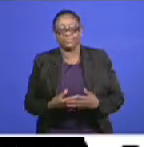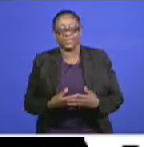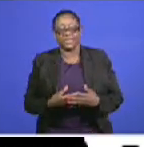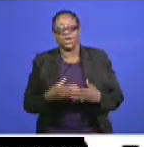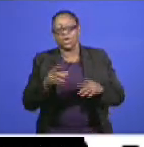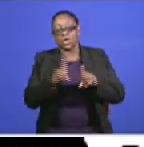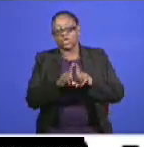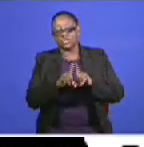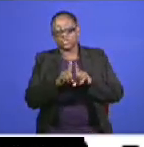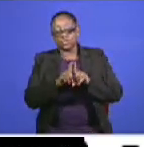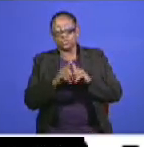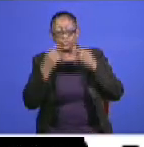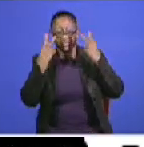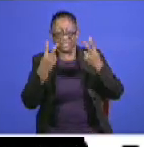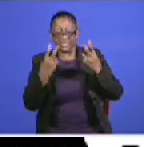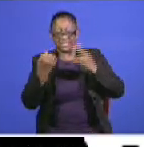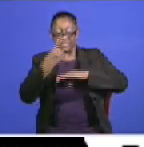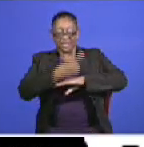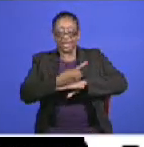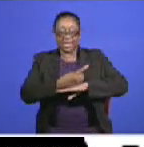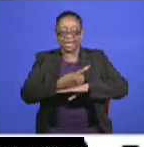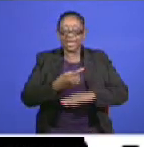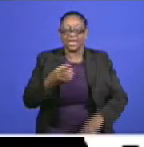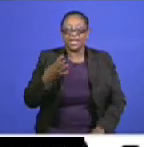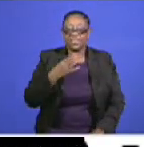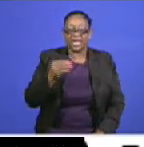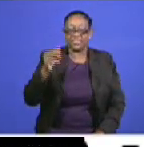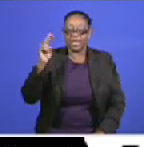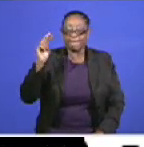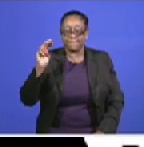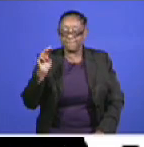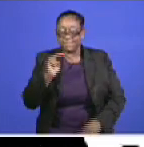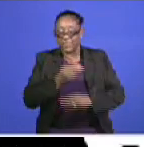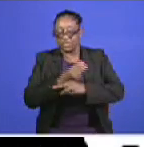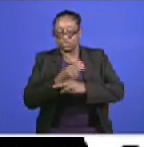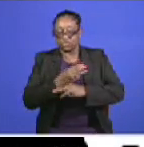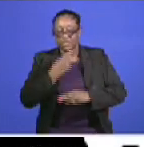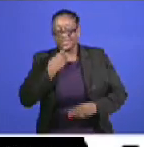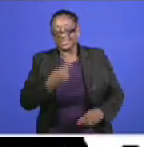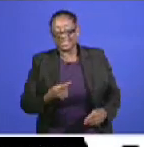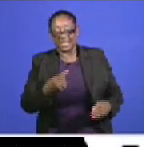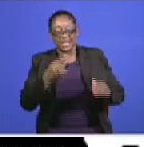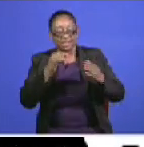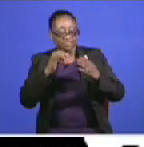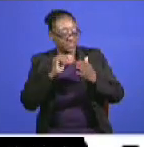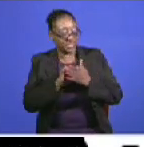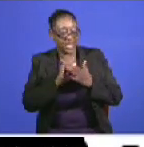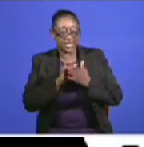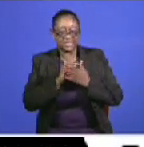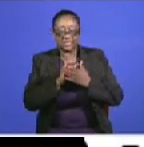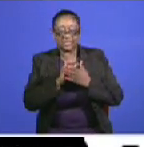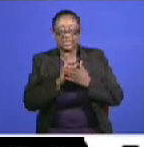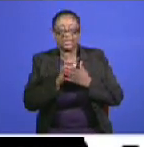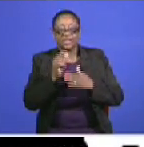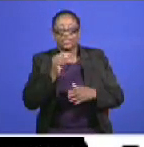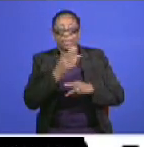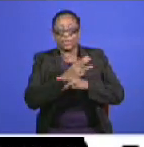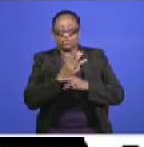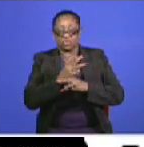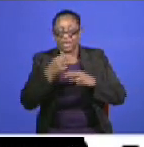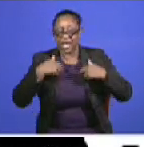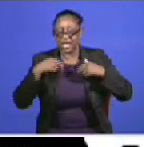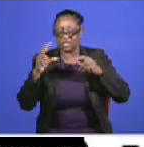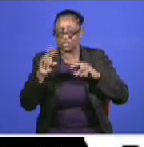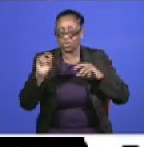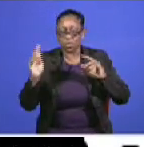In a statement issued this evening, Ministry of Education officials are also denying teachers' union allegations that the ministry has no plan